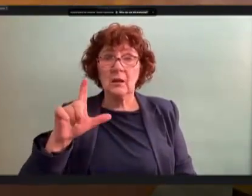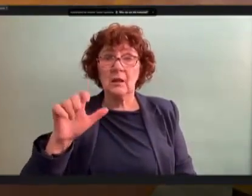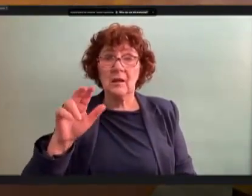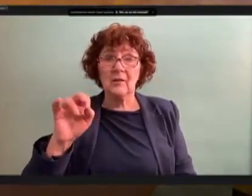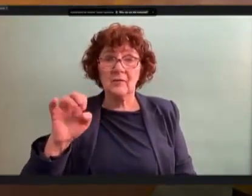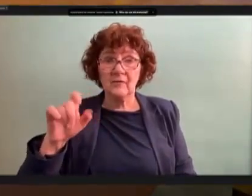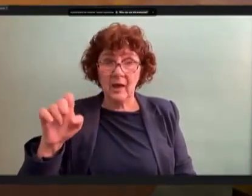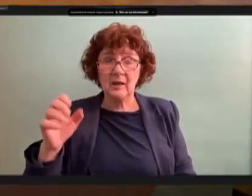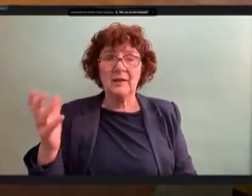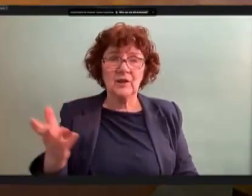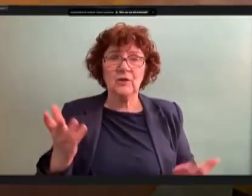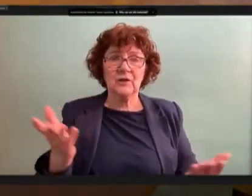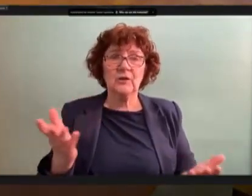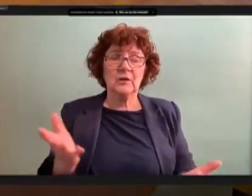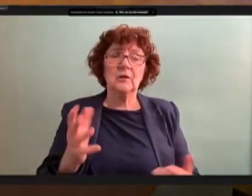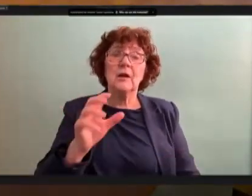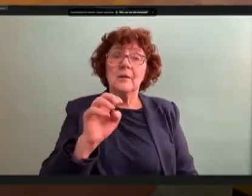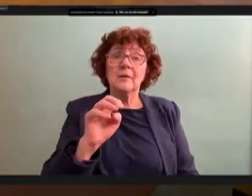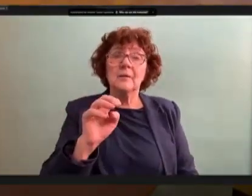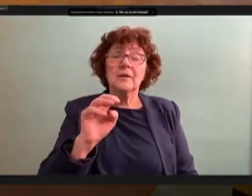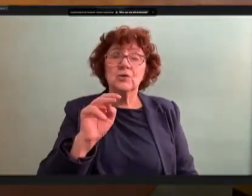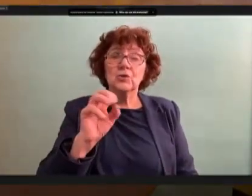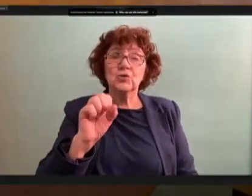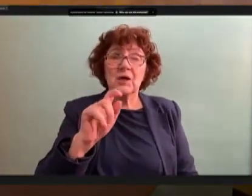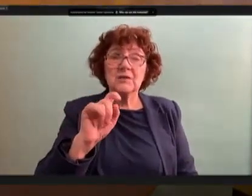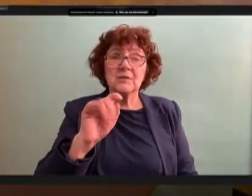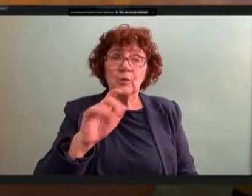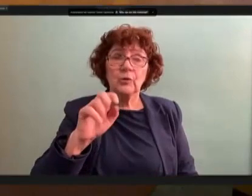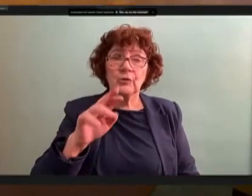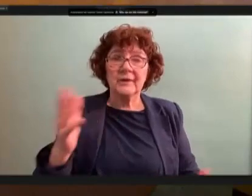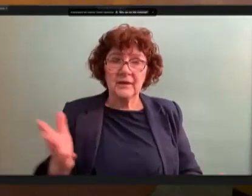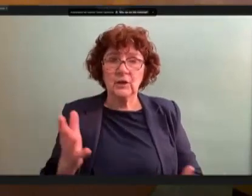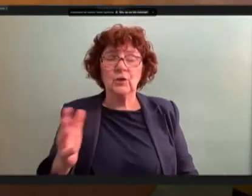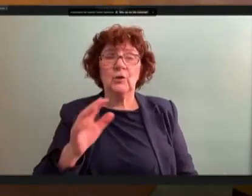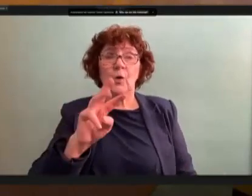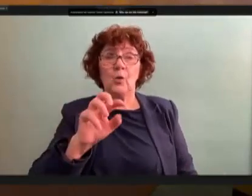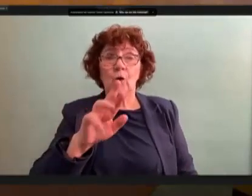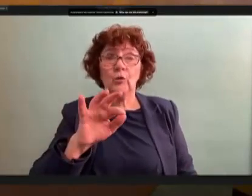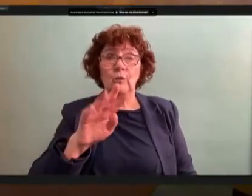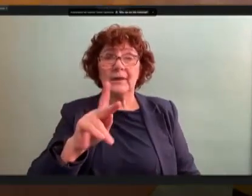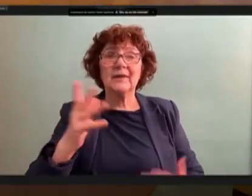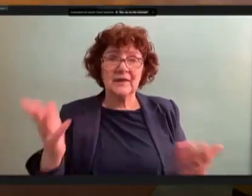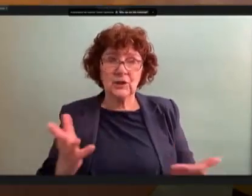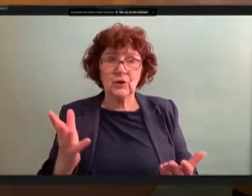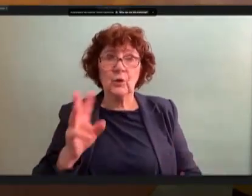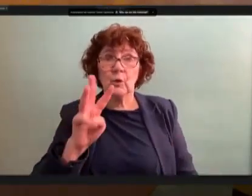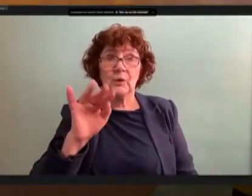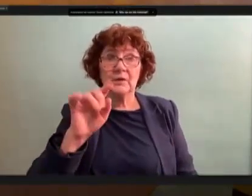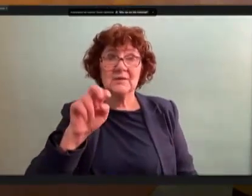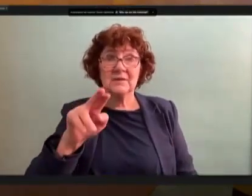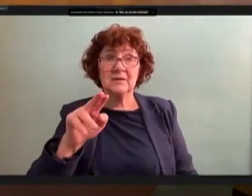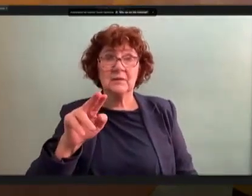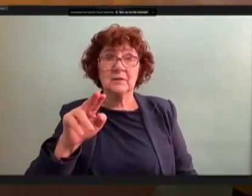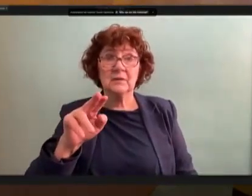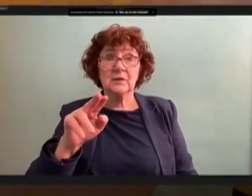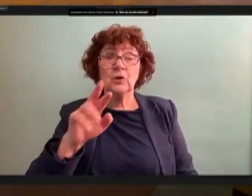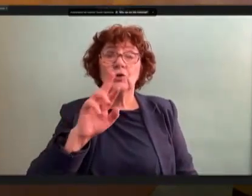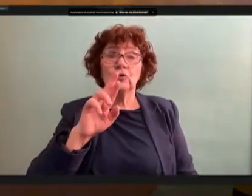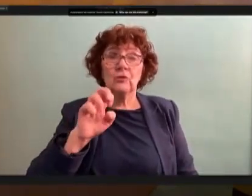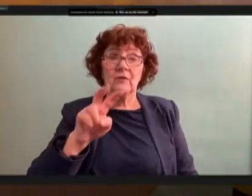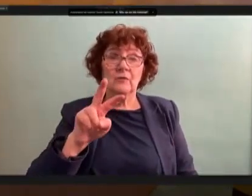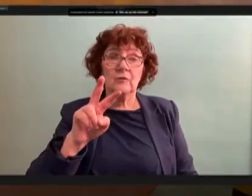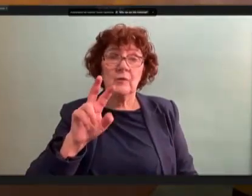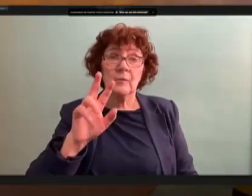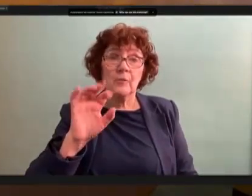Here. Mrs. Strasburger. Here. Mrs. Warwick. Here. Mr. Wilson. Reverend Burgess Pro Tem.